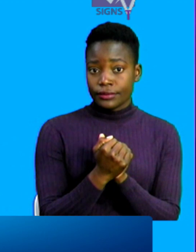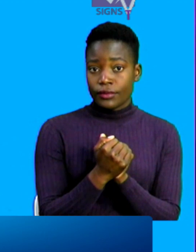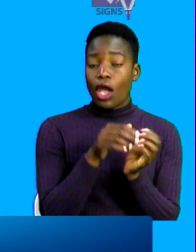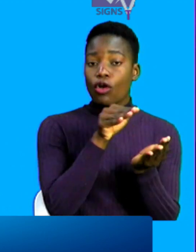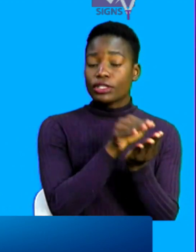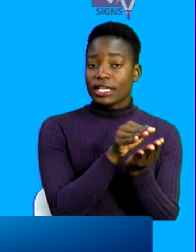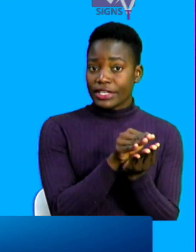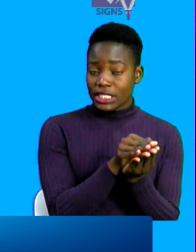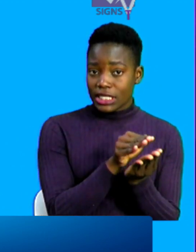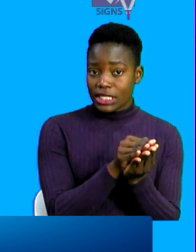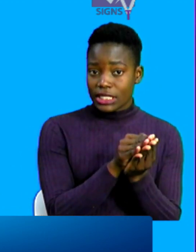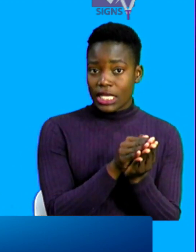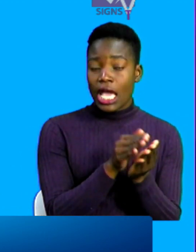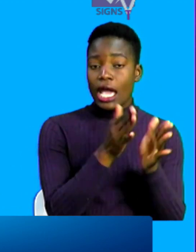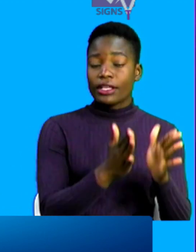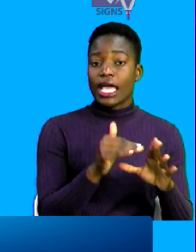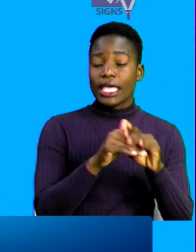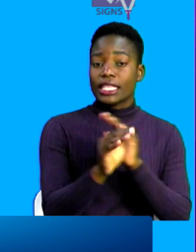conservancies across the country,